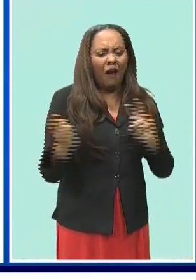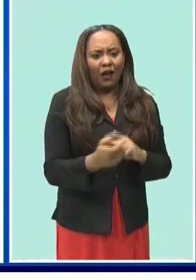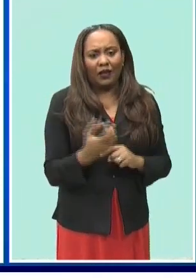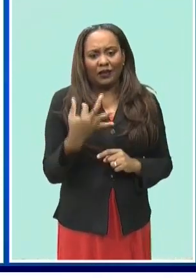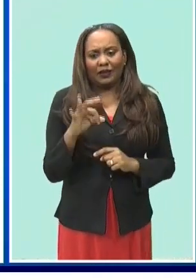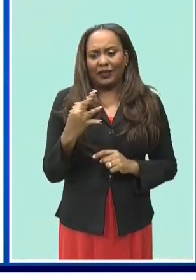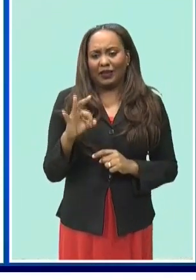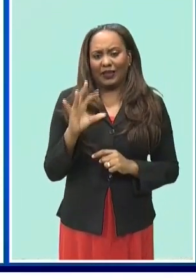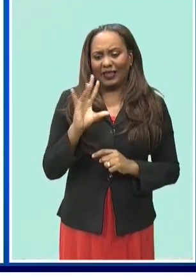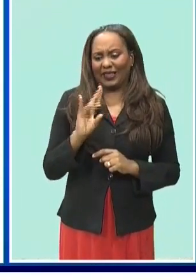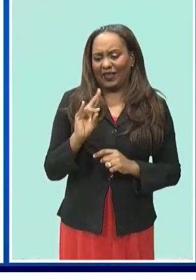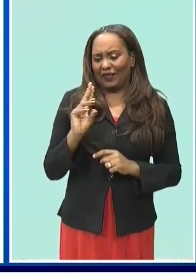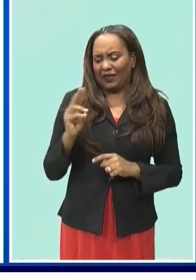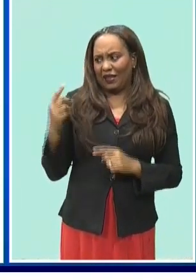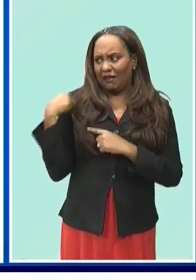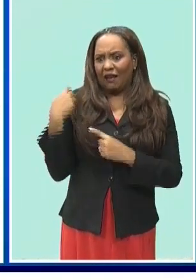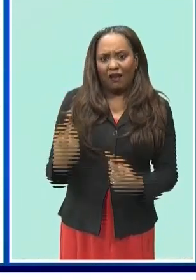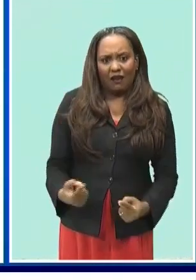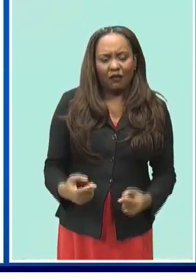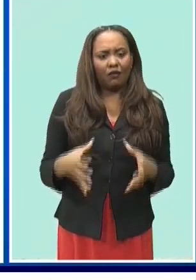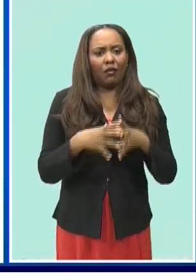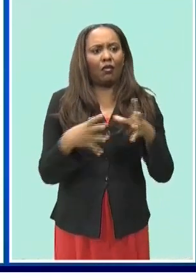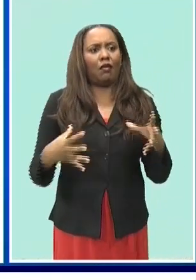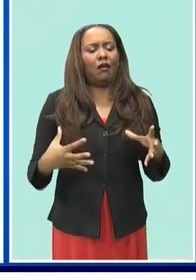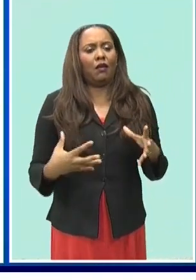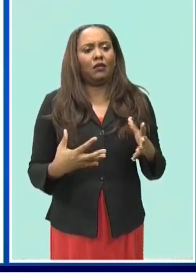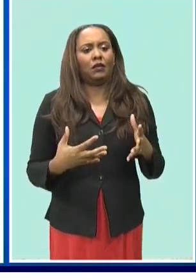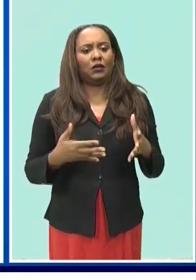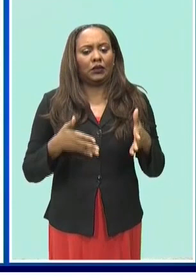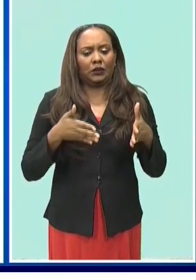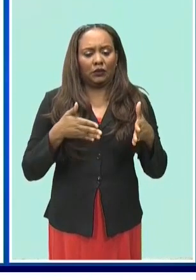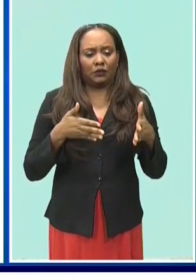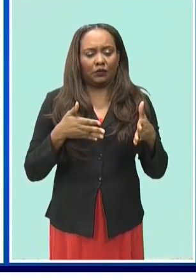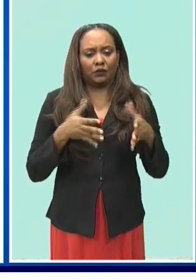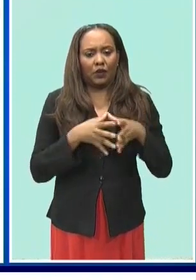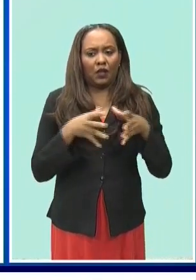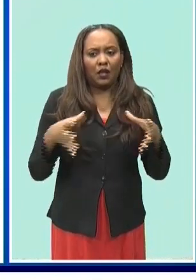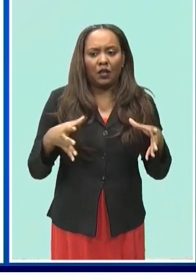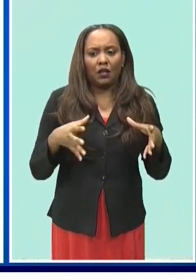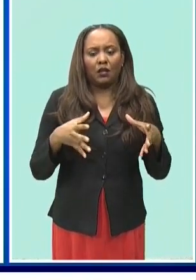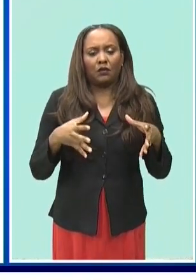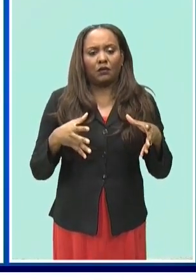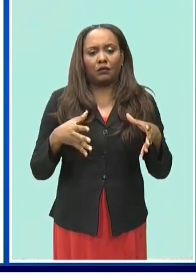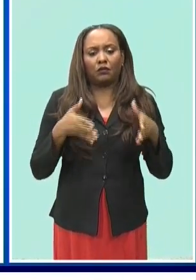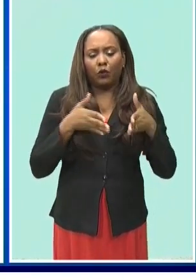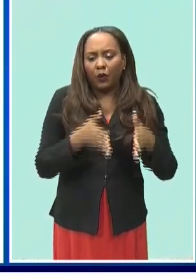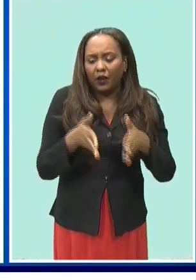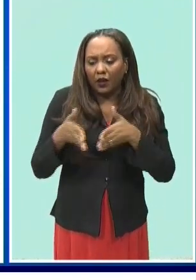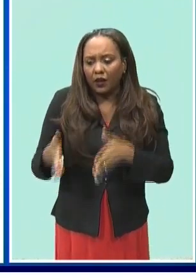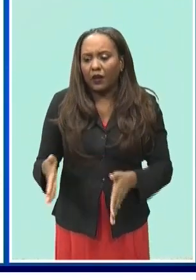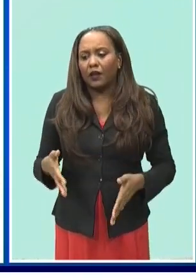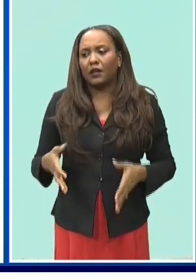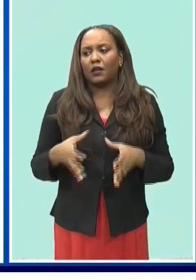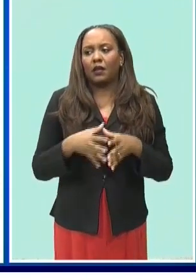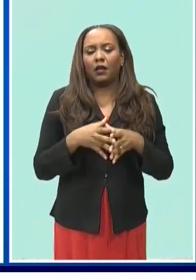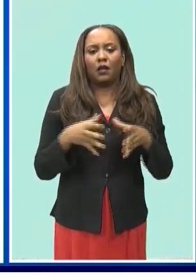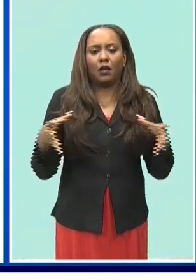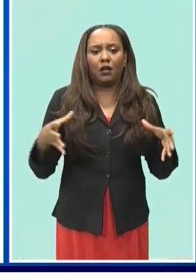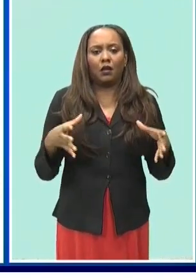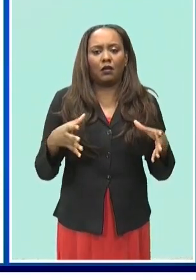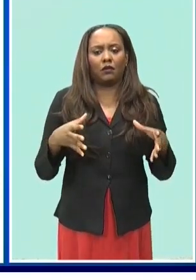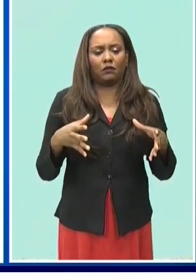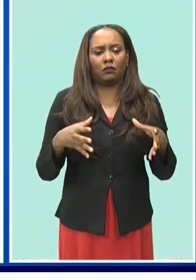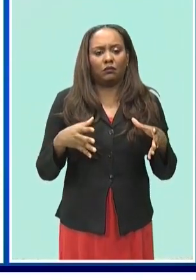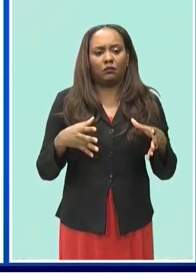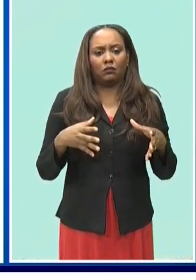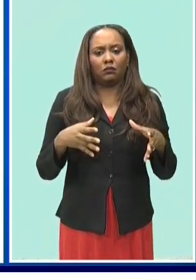the methodologies, a lot of the, in terms of execution, a lot of the areas in which